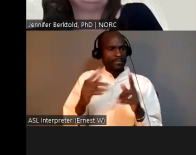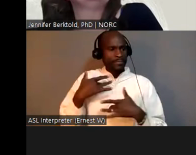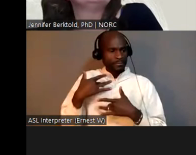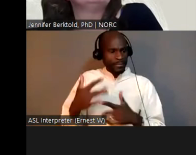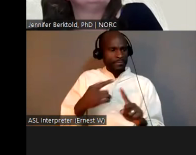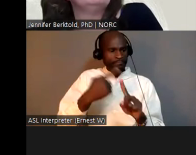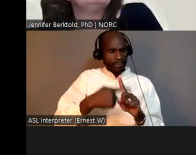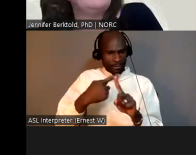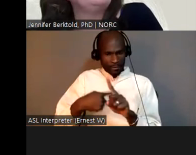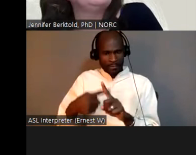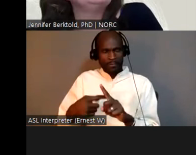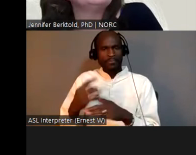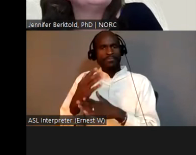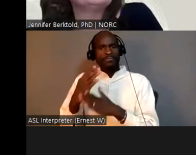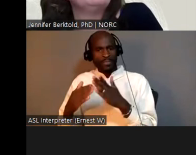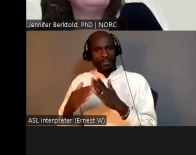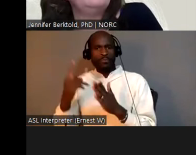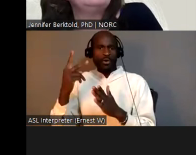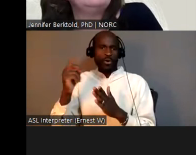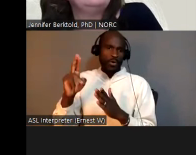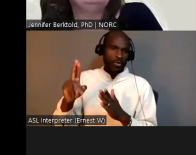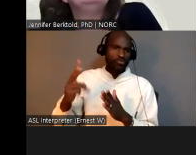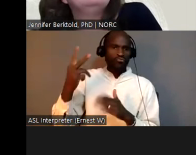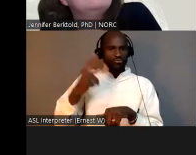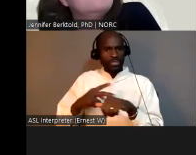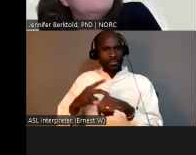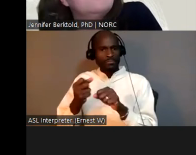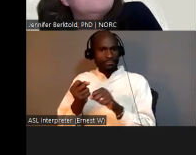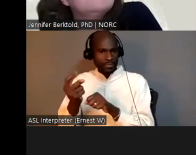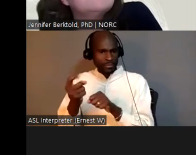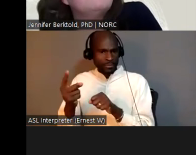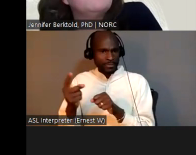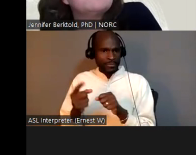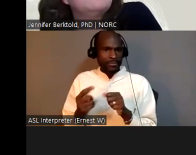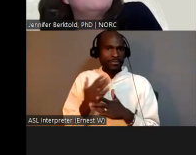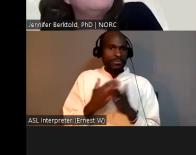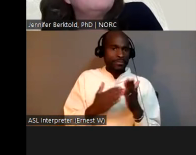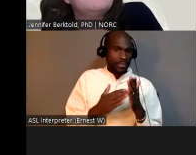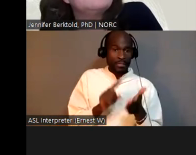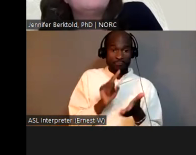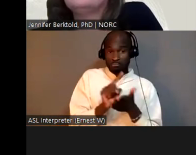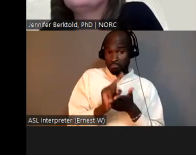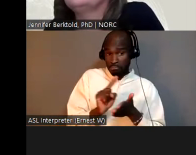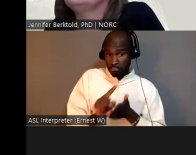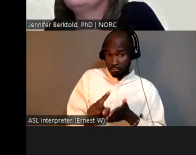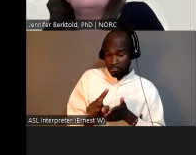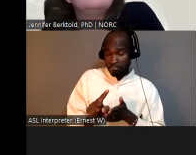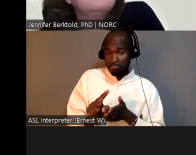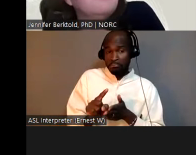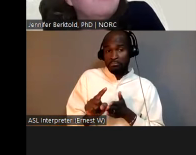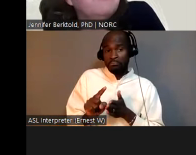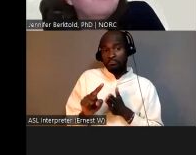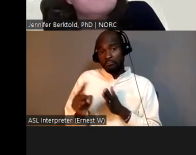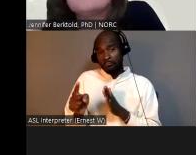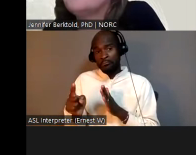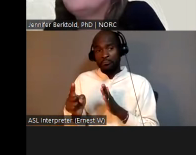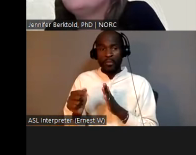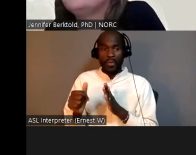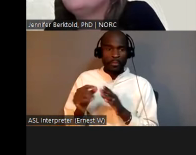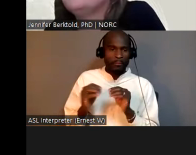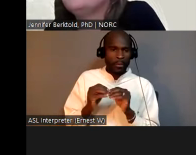year, some power users going weekly, some folks that go a little bit less frequently, but of the folks,